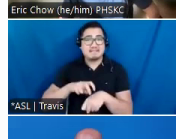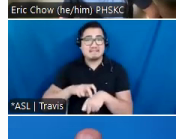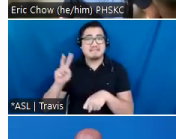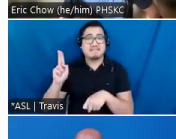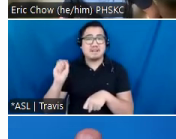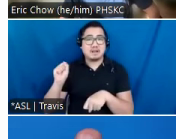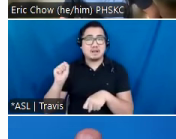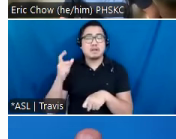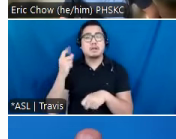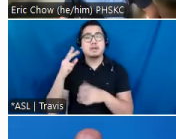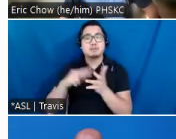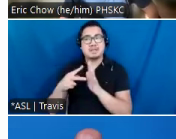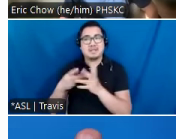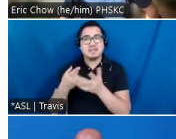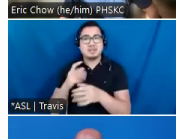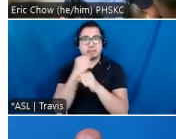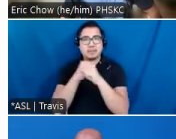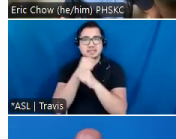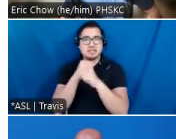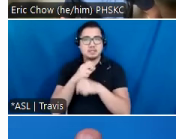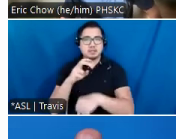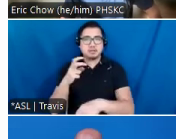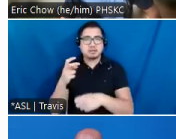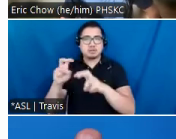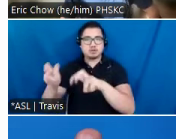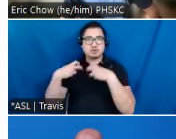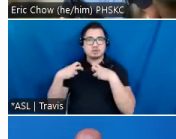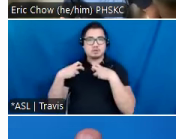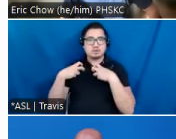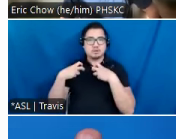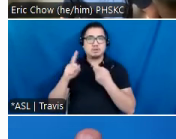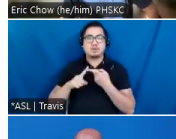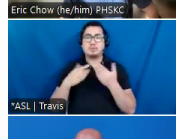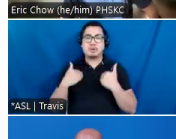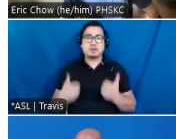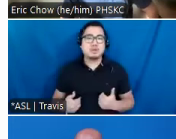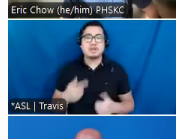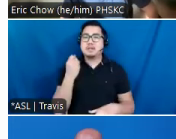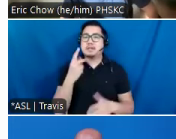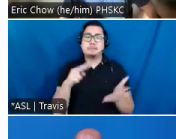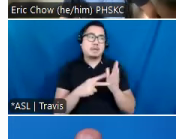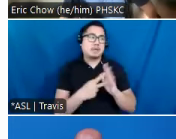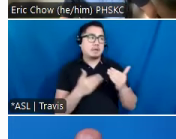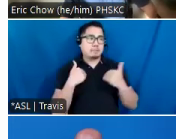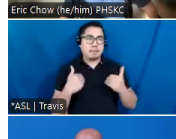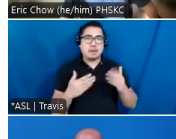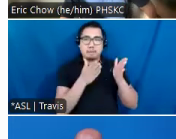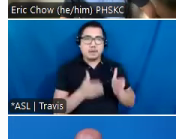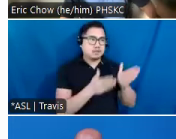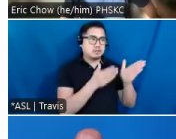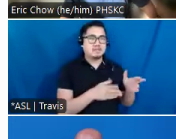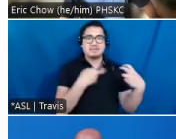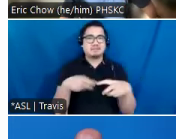transmitted to people from mosquitoes. It's not transmitted from person to person. It can have flu-like symptoms such